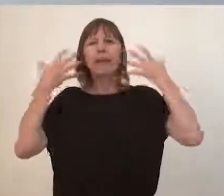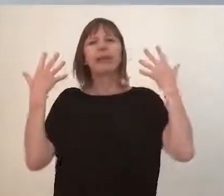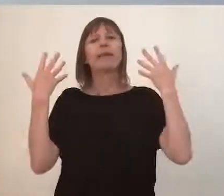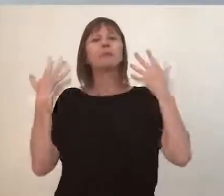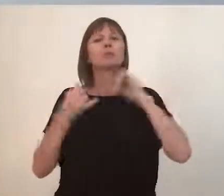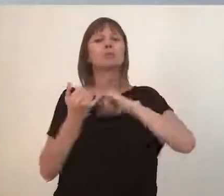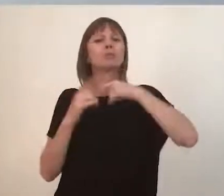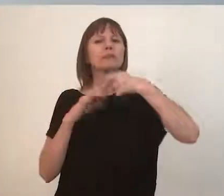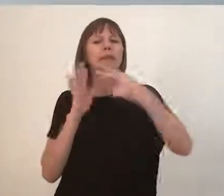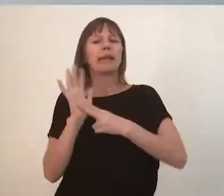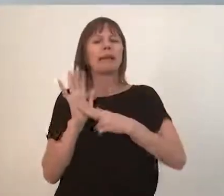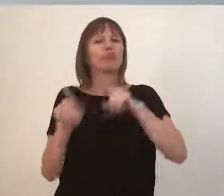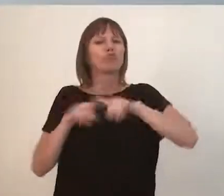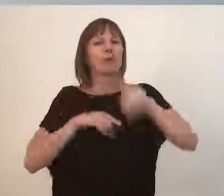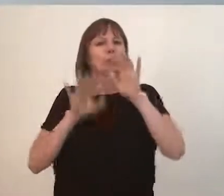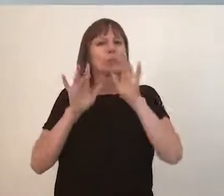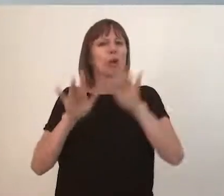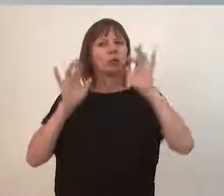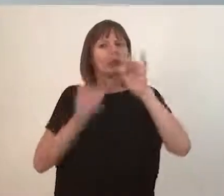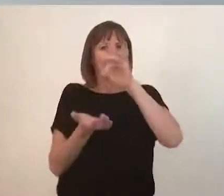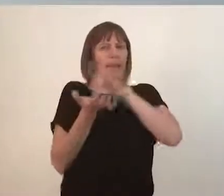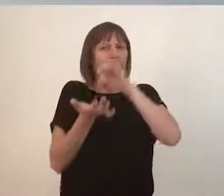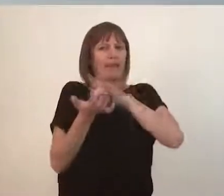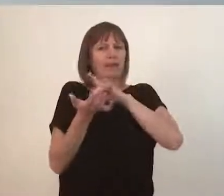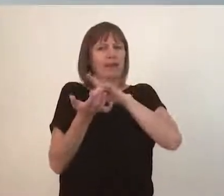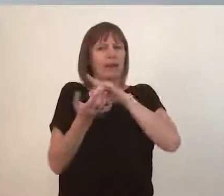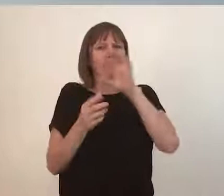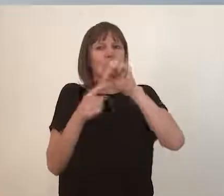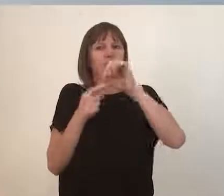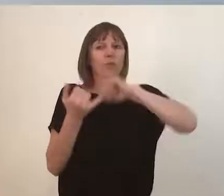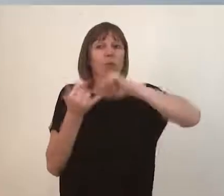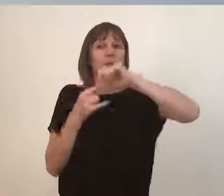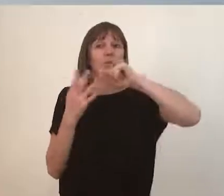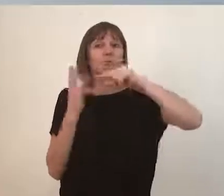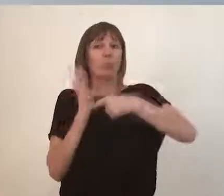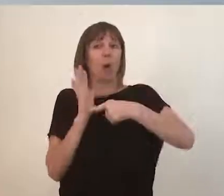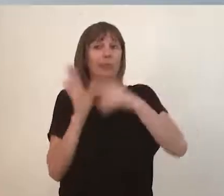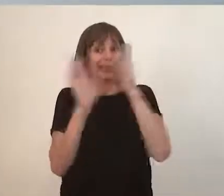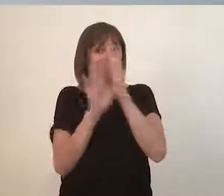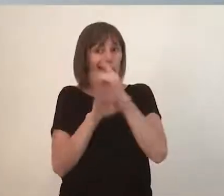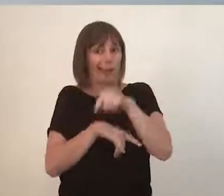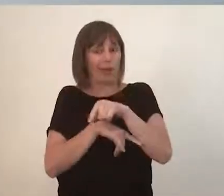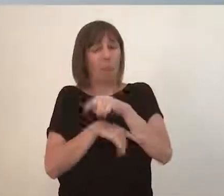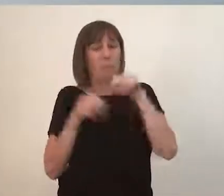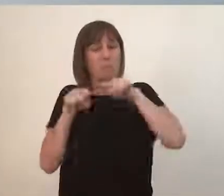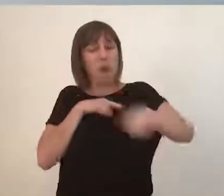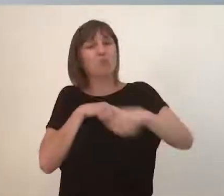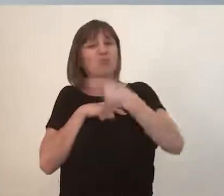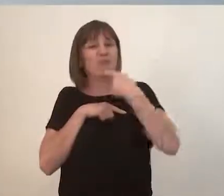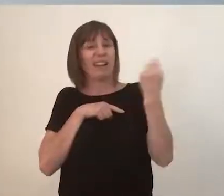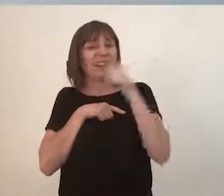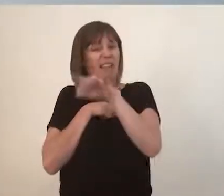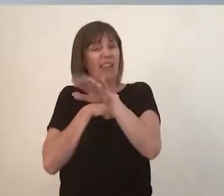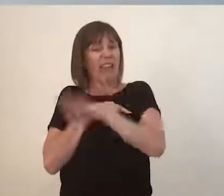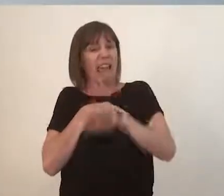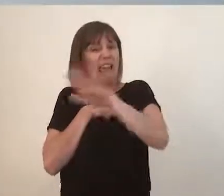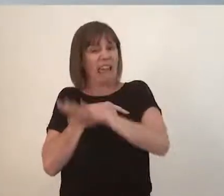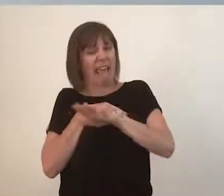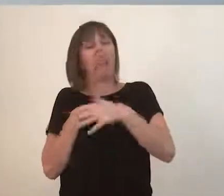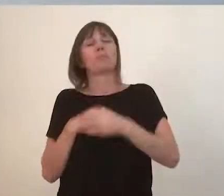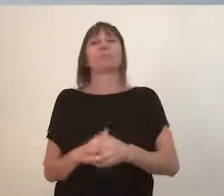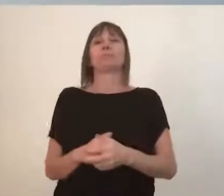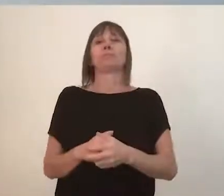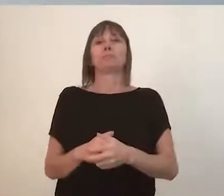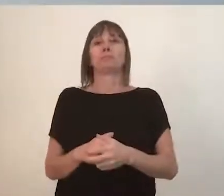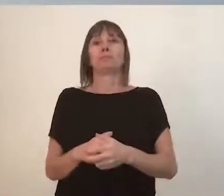of the spot concealer and just fade it into my skin. And I try not to touch the center of the spot concealer because that's where, you know, the most redness is. And